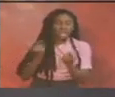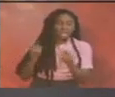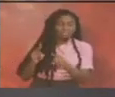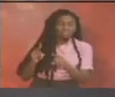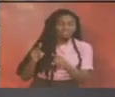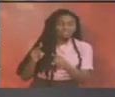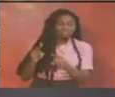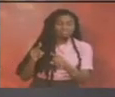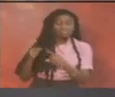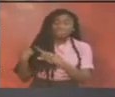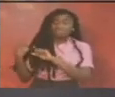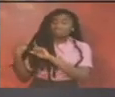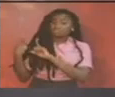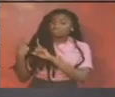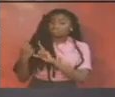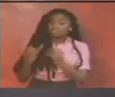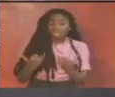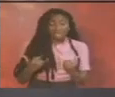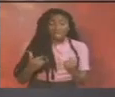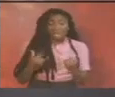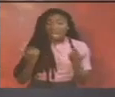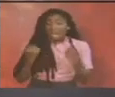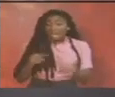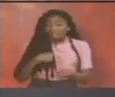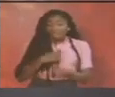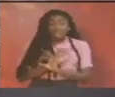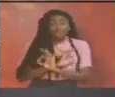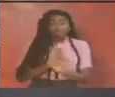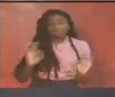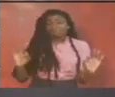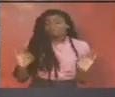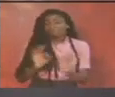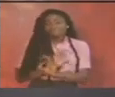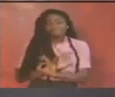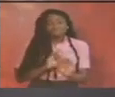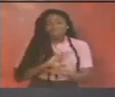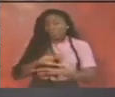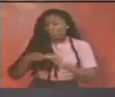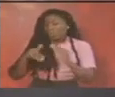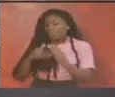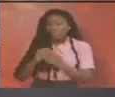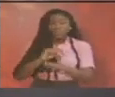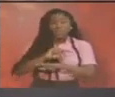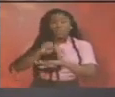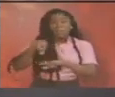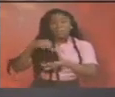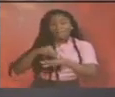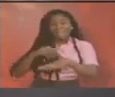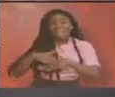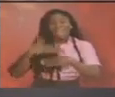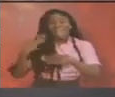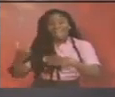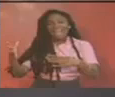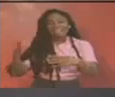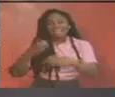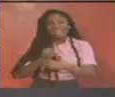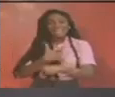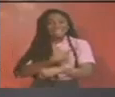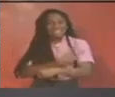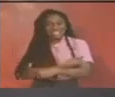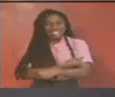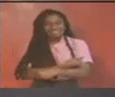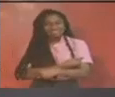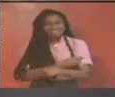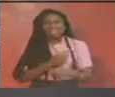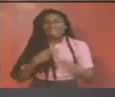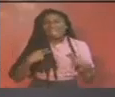colleagues and I had any adverse reactions. Everyone was normal after the vaccine. Some of the side effects that